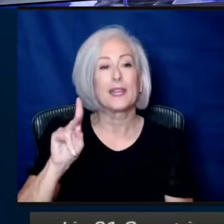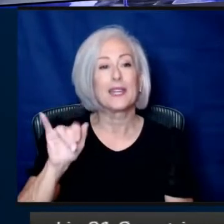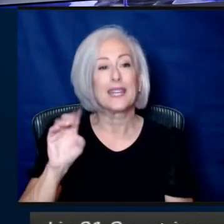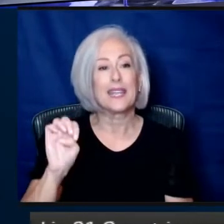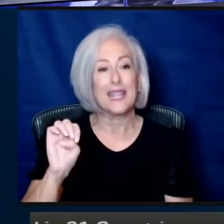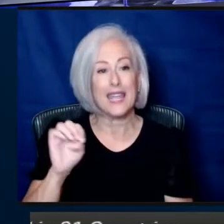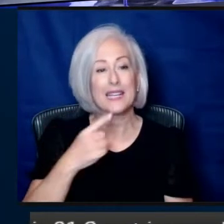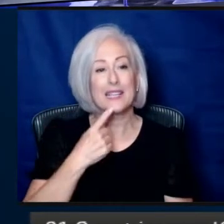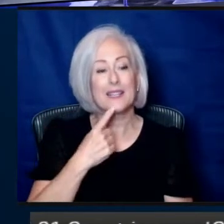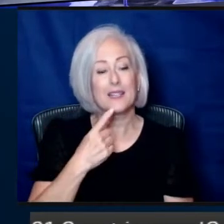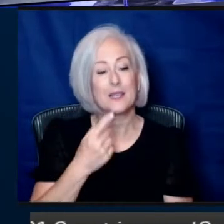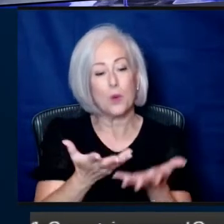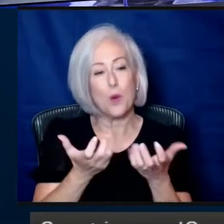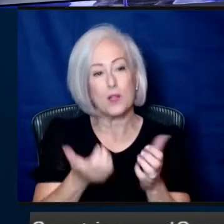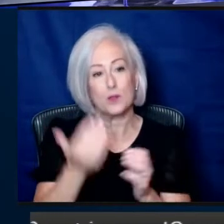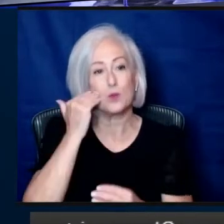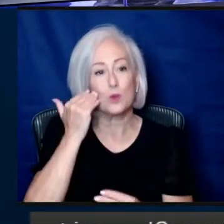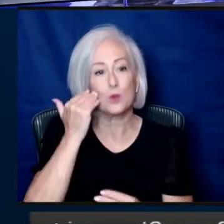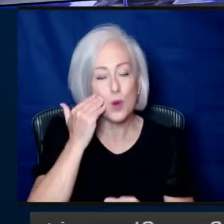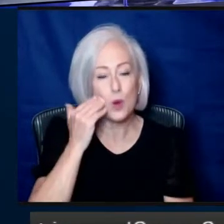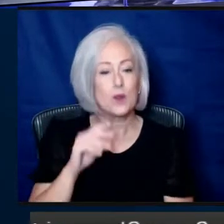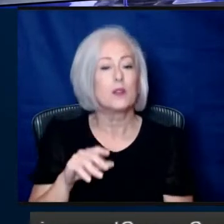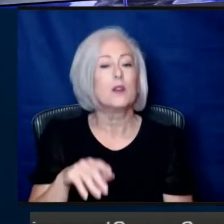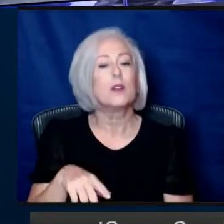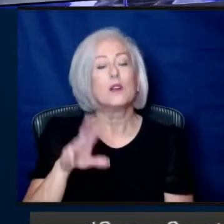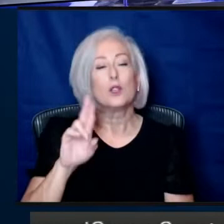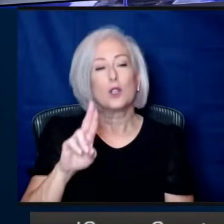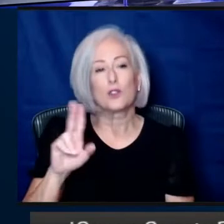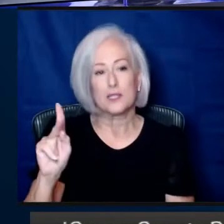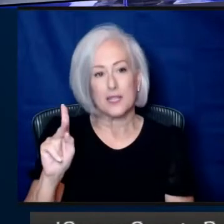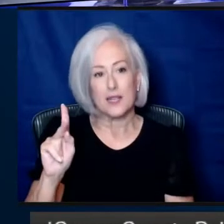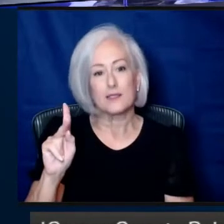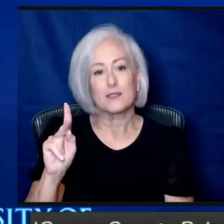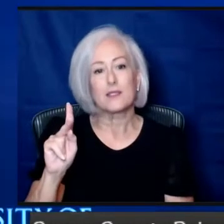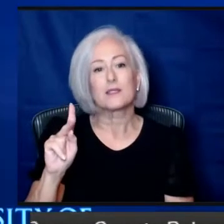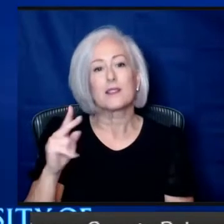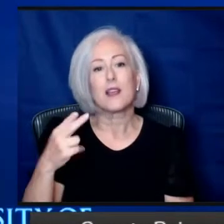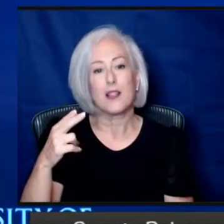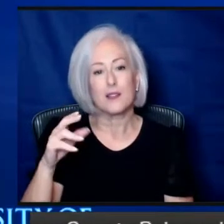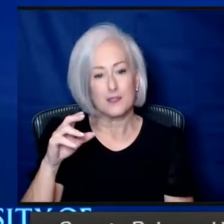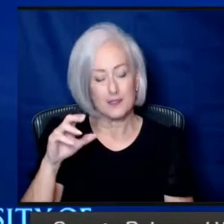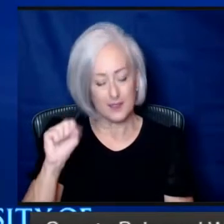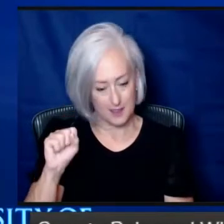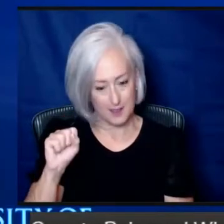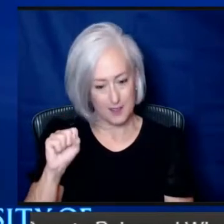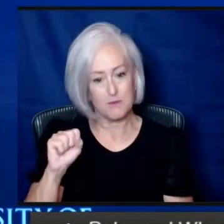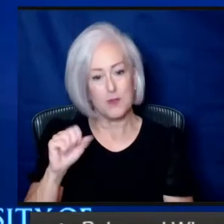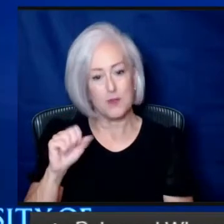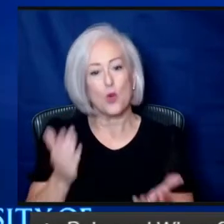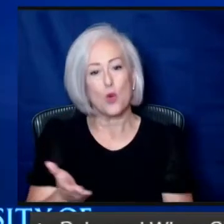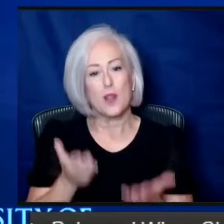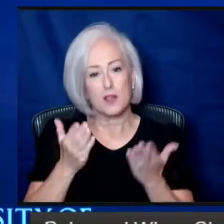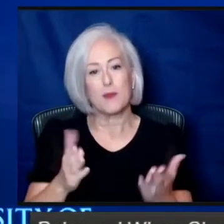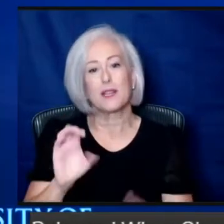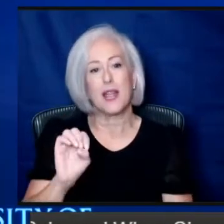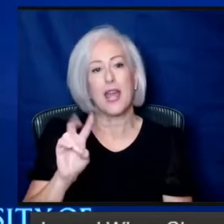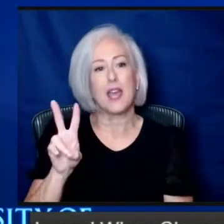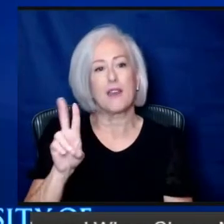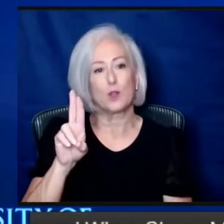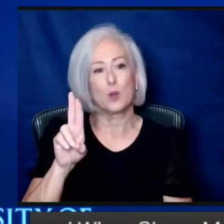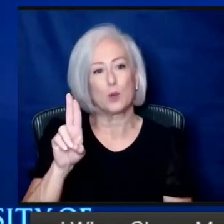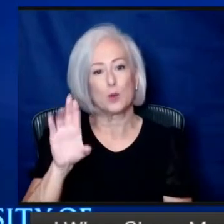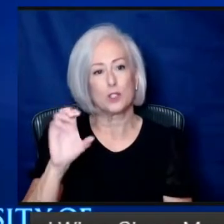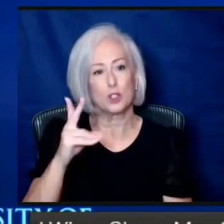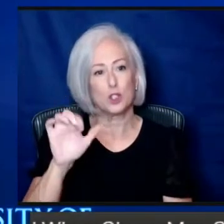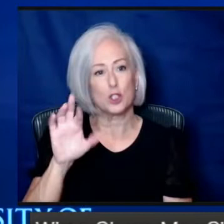does the University of Kansas Health System recommend EvuShield? Yeah. Oh, absolutely. We are doing it. We have a tiered system What and a is lottery that?